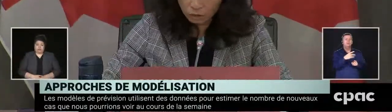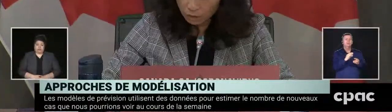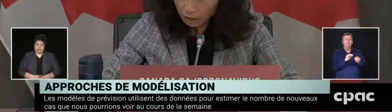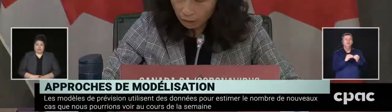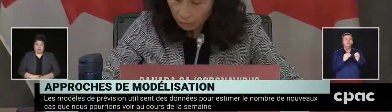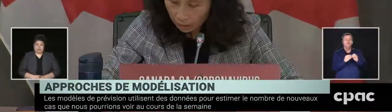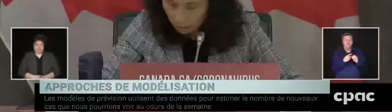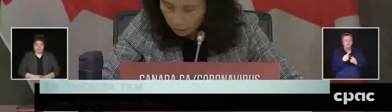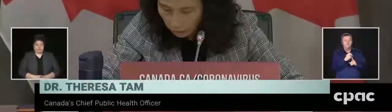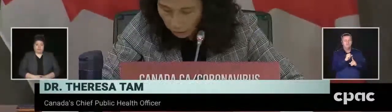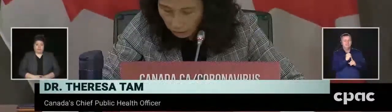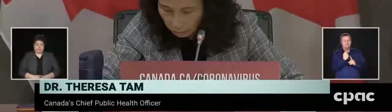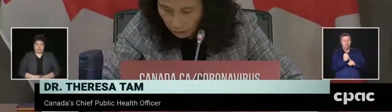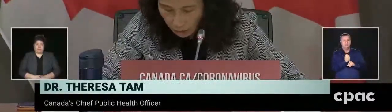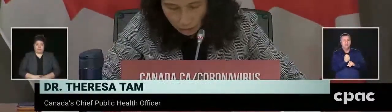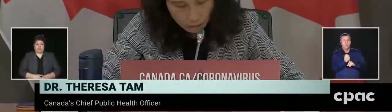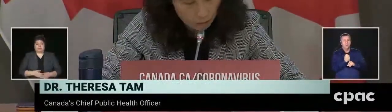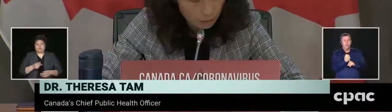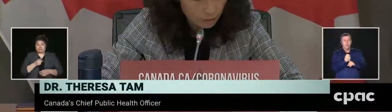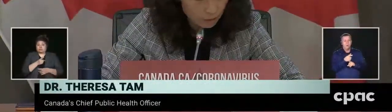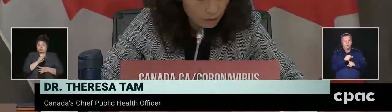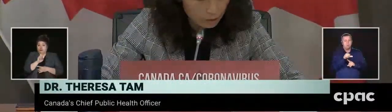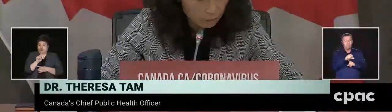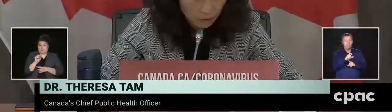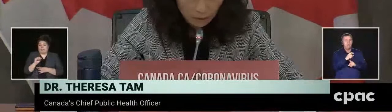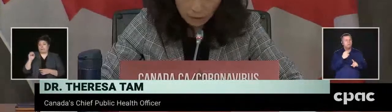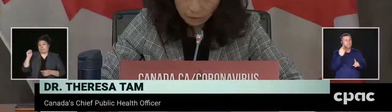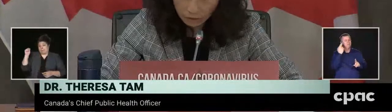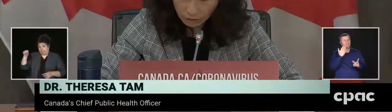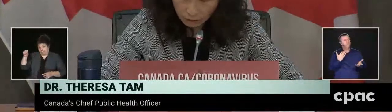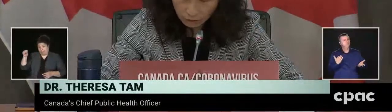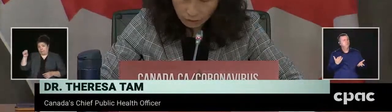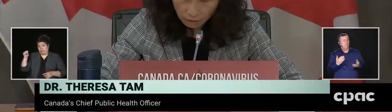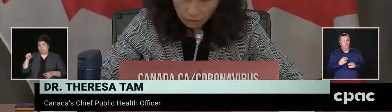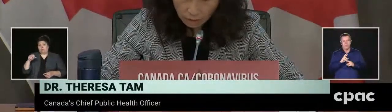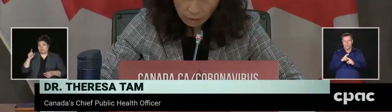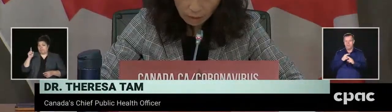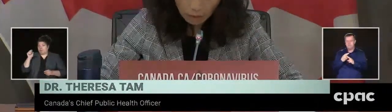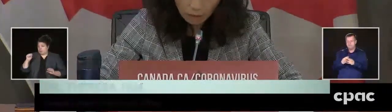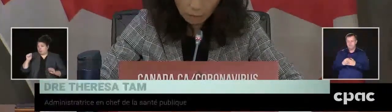Yes, so I think you're speaking to slide number 7.